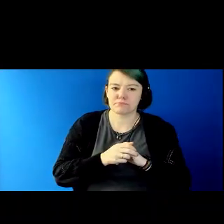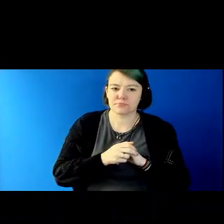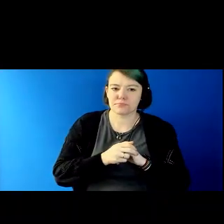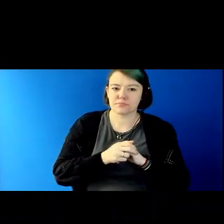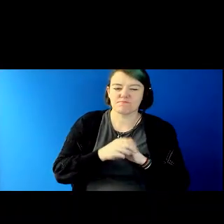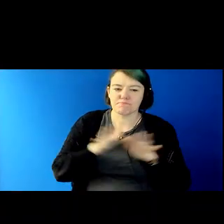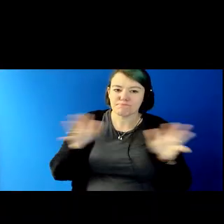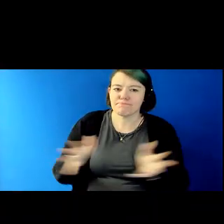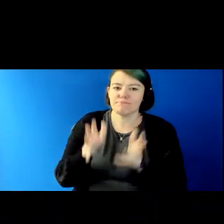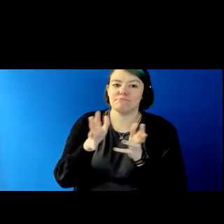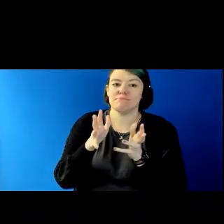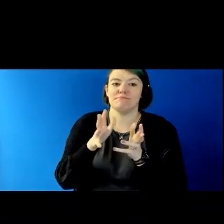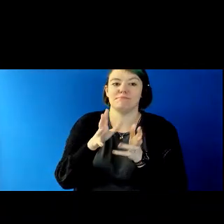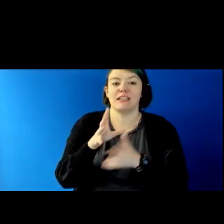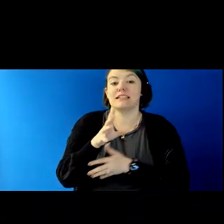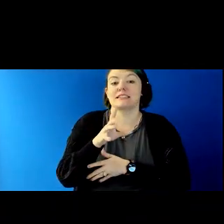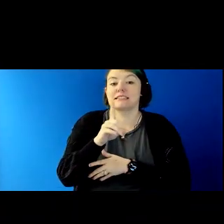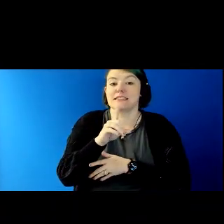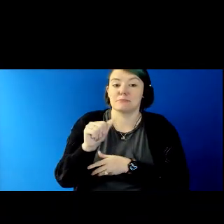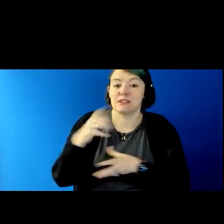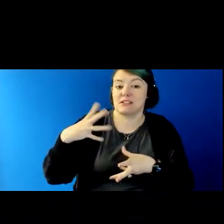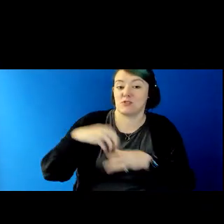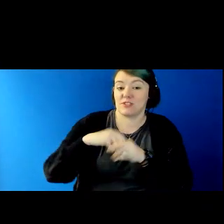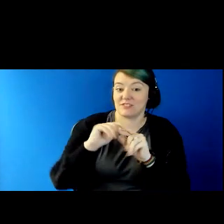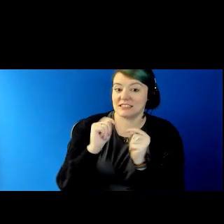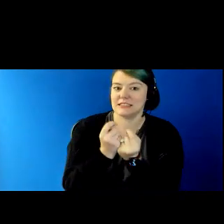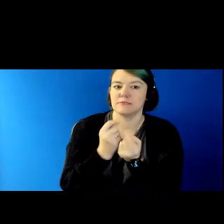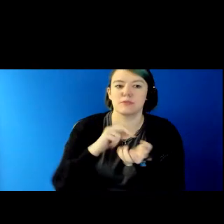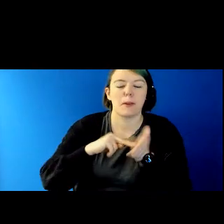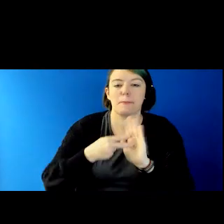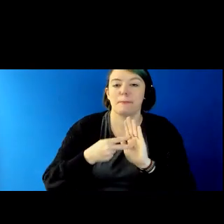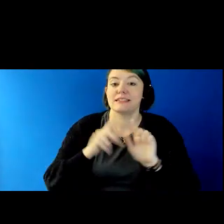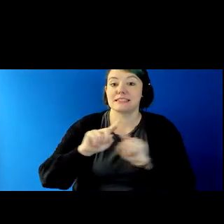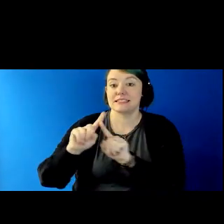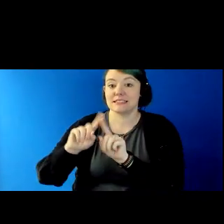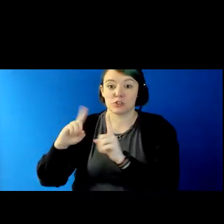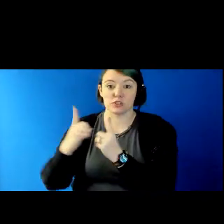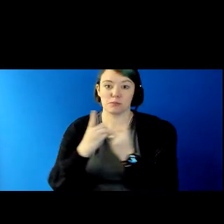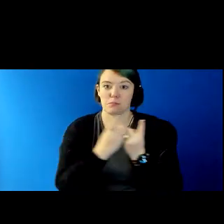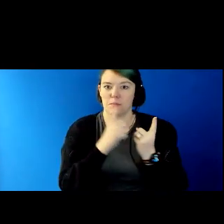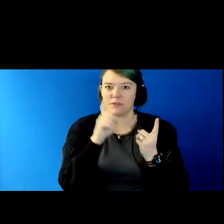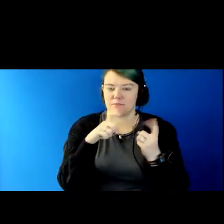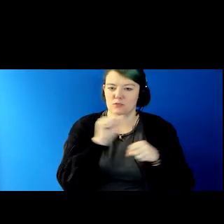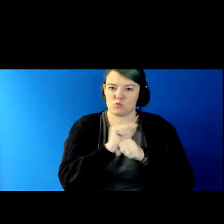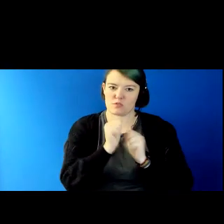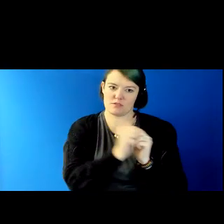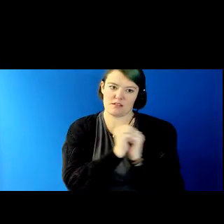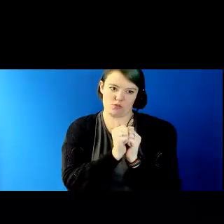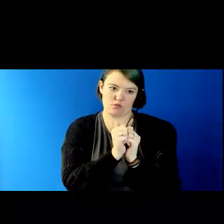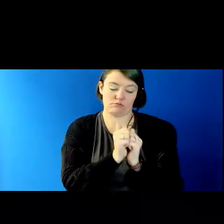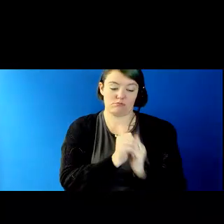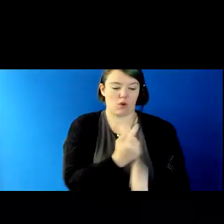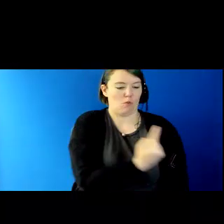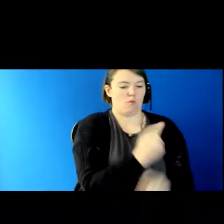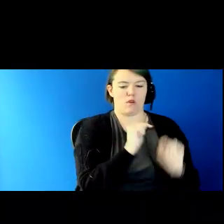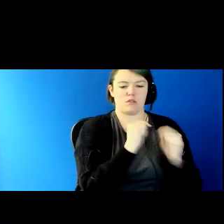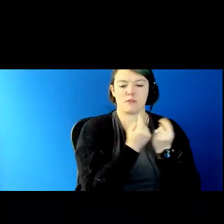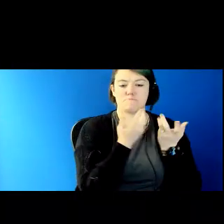requires cross-departmental collaboration. It's not just the responsibility of one team. Everyone from HR to